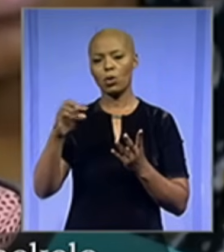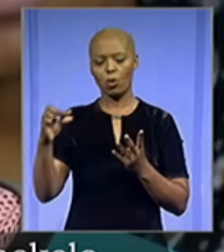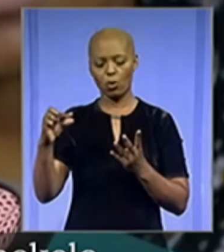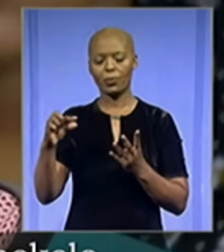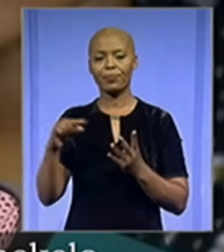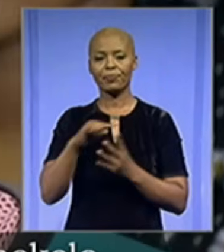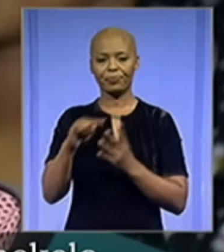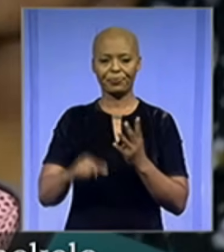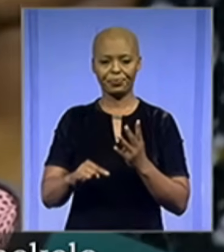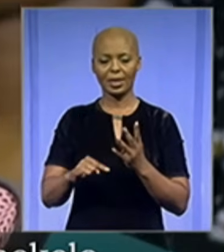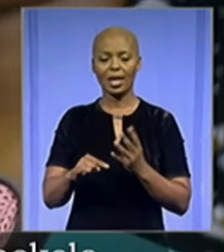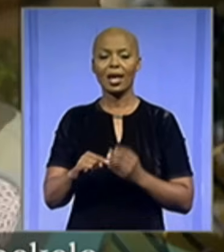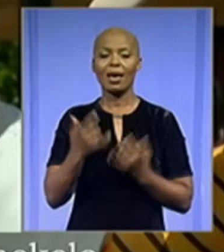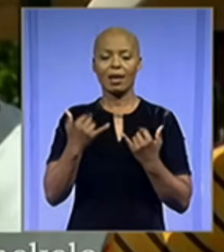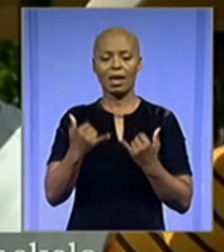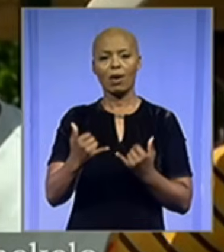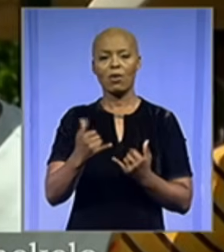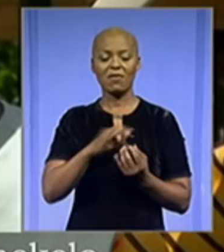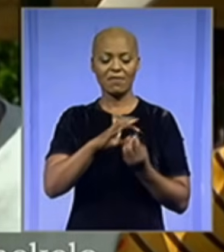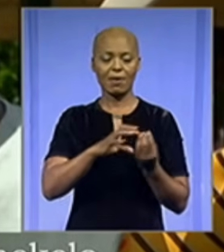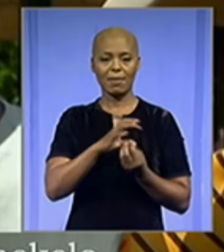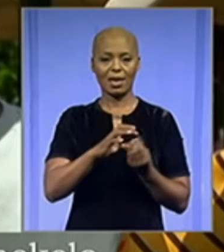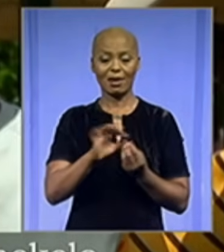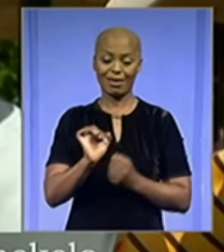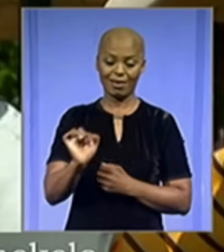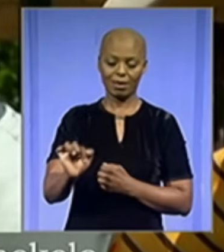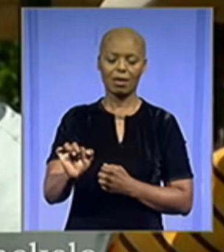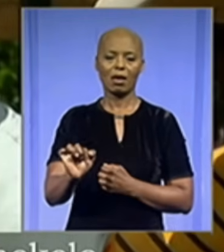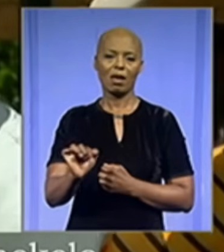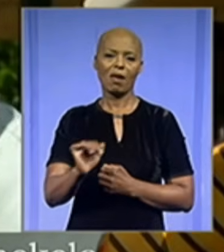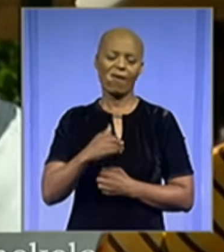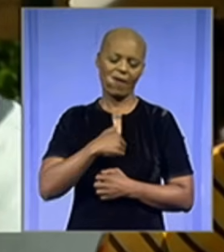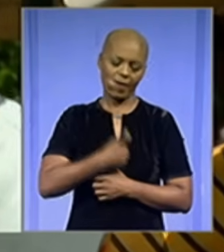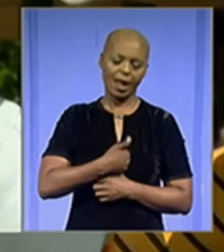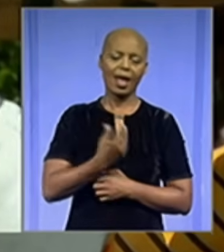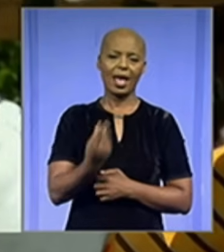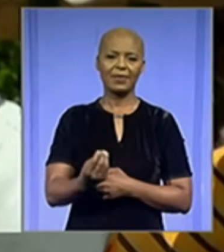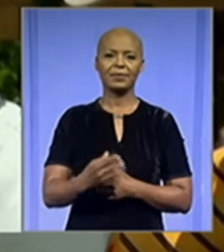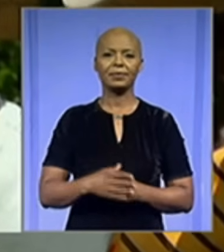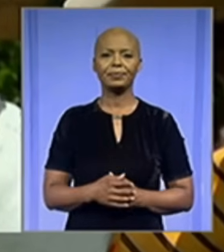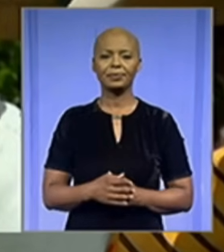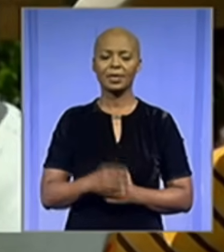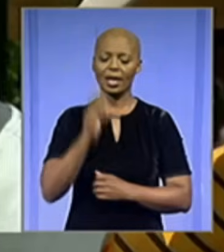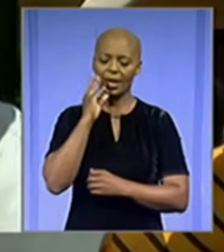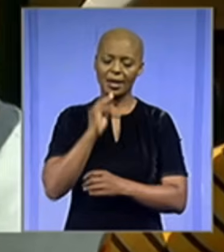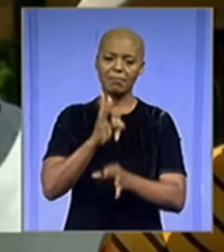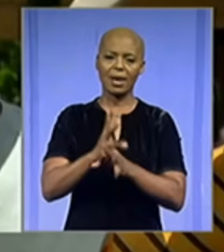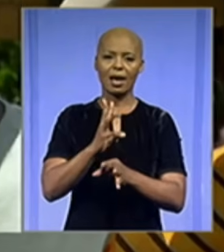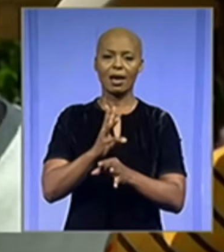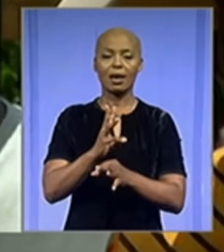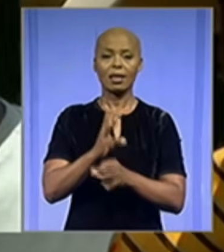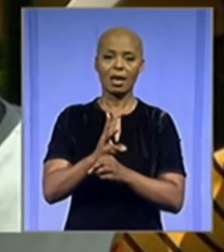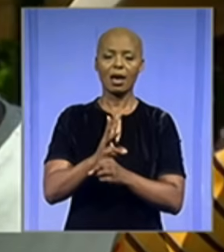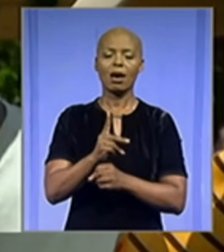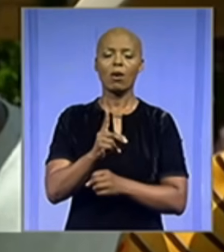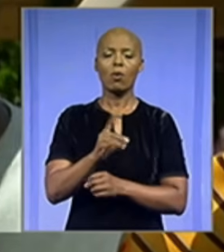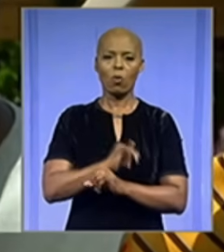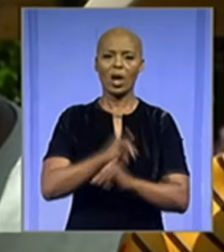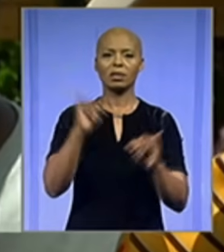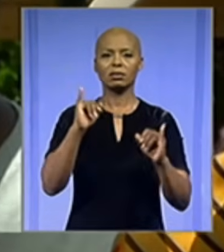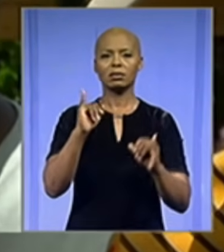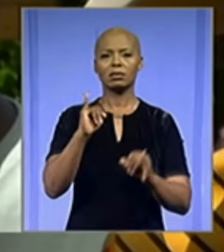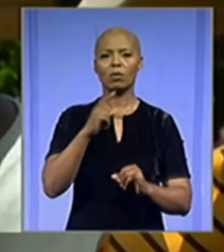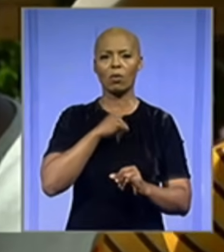utlwile botlhoko. It's not easy, I don't want to lie, it's not easy for a grandmother. It's worse. She's been in and out of